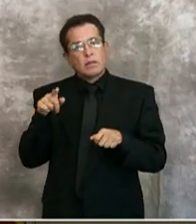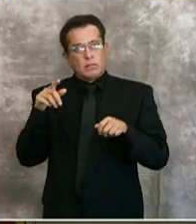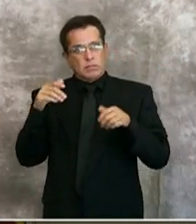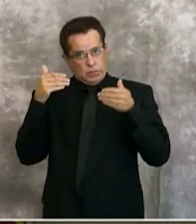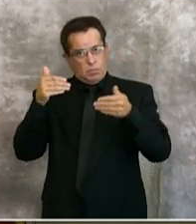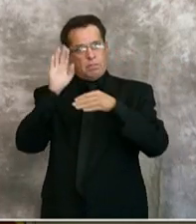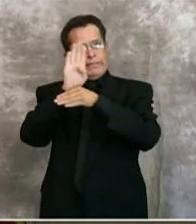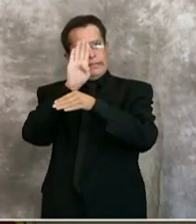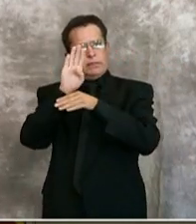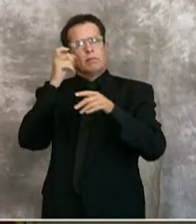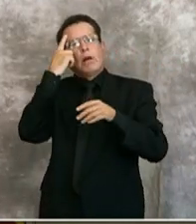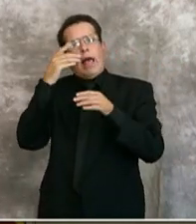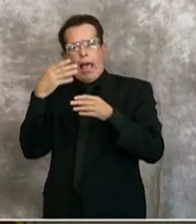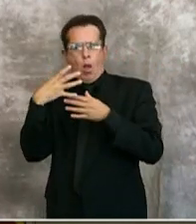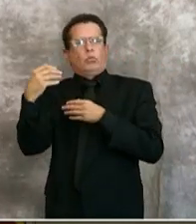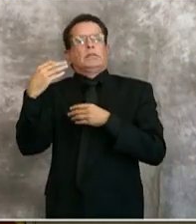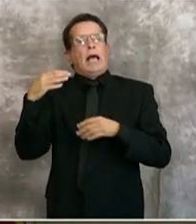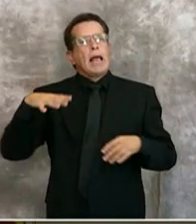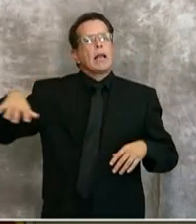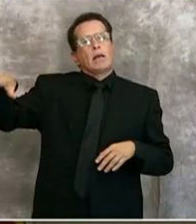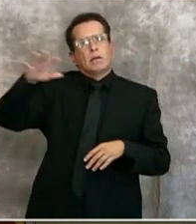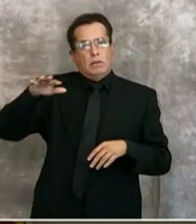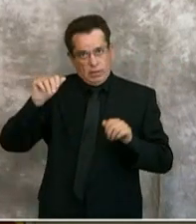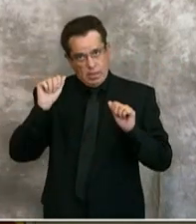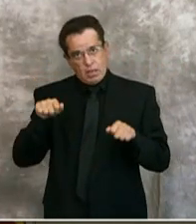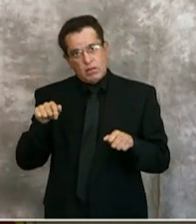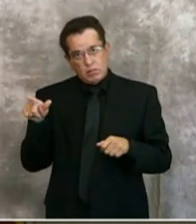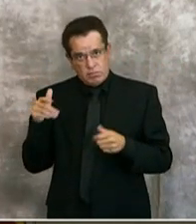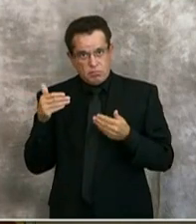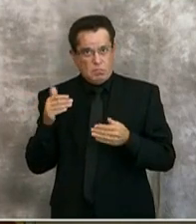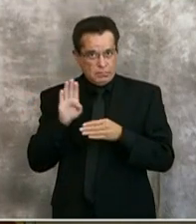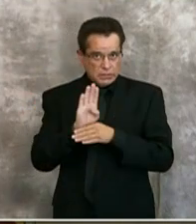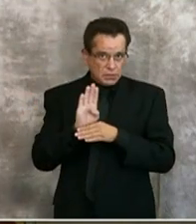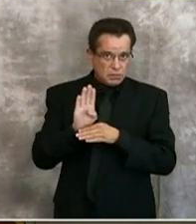outside? Okay, Dr. Wooten's going to respond to that.